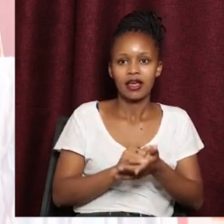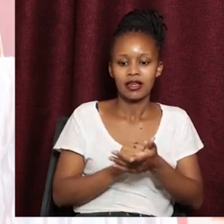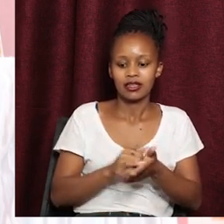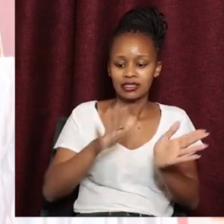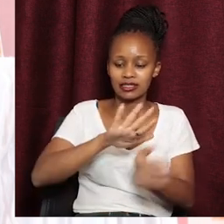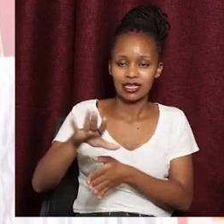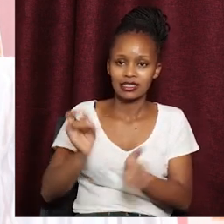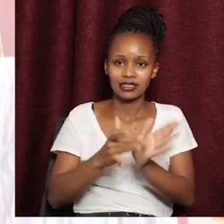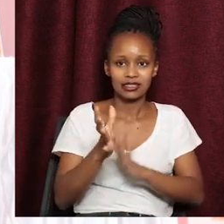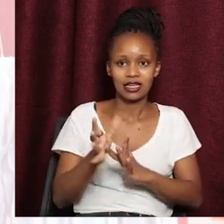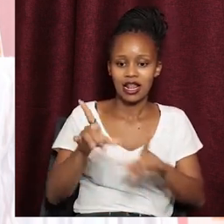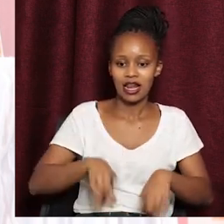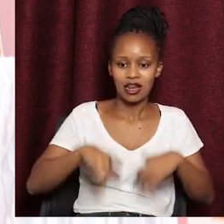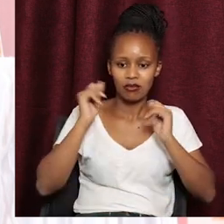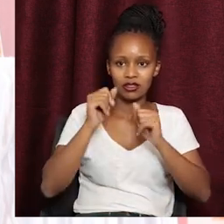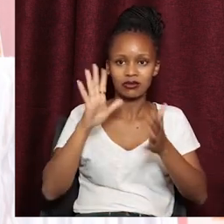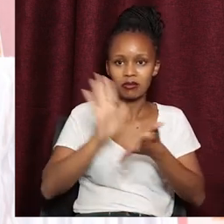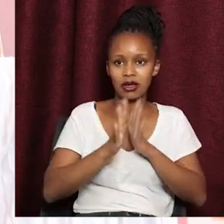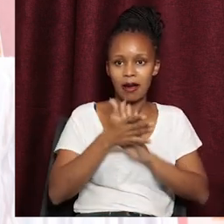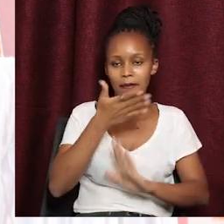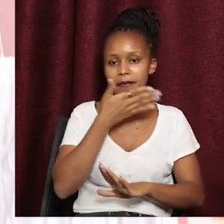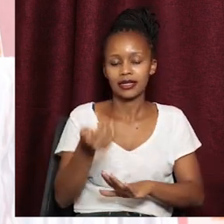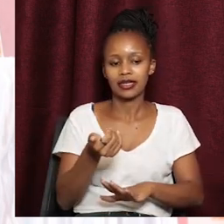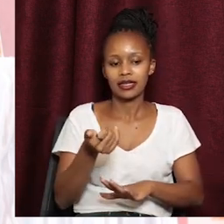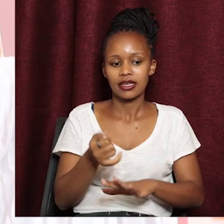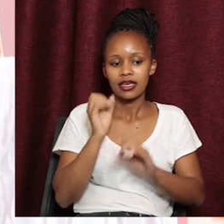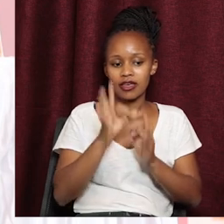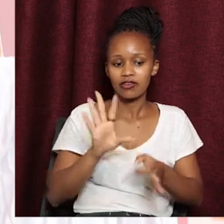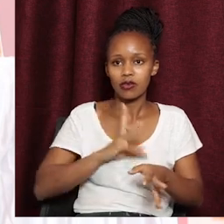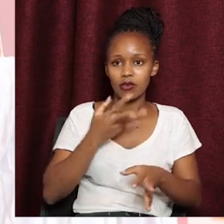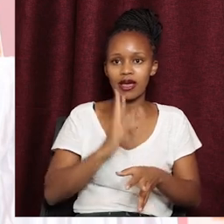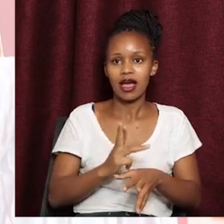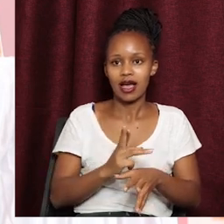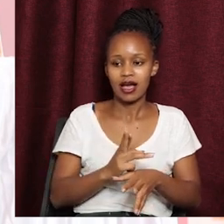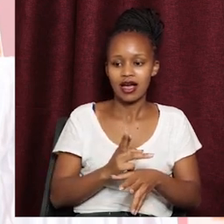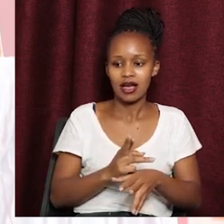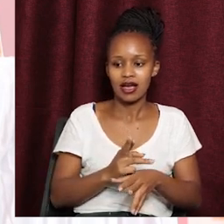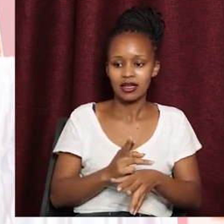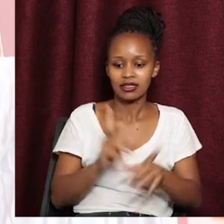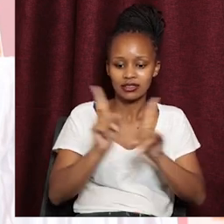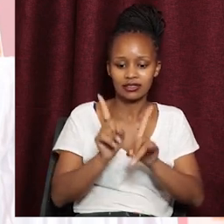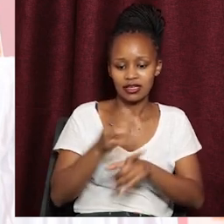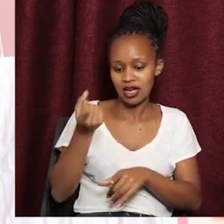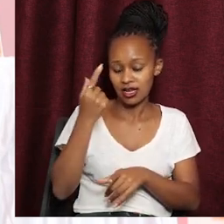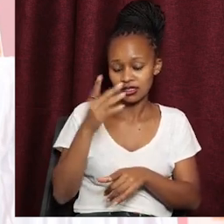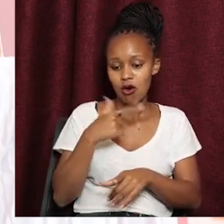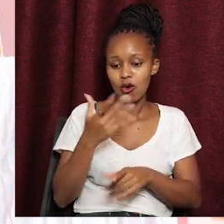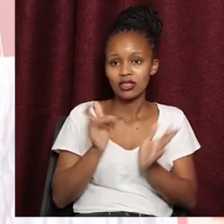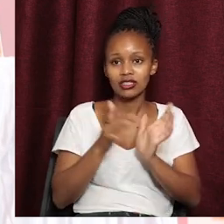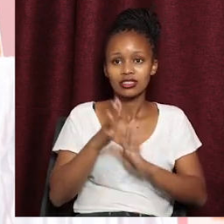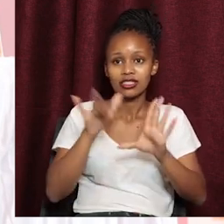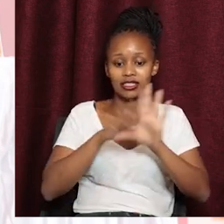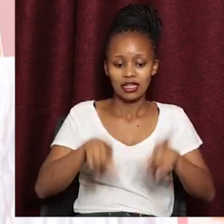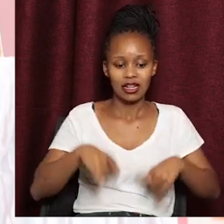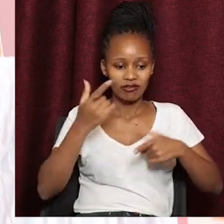the side of Jesus, life can only get better. If we were to radically understand who Jesus is in